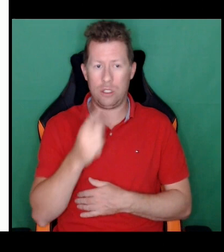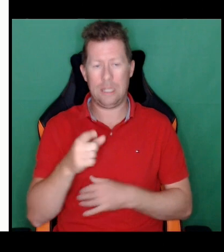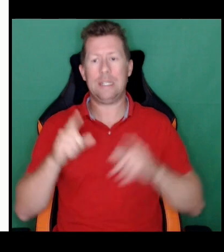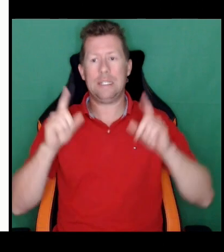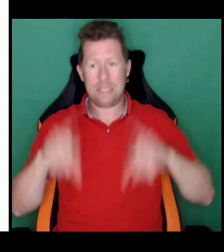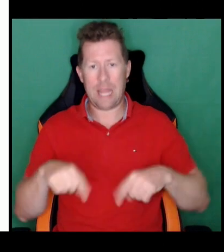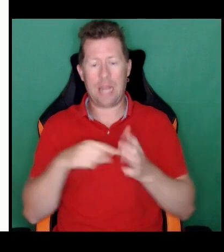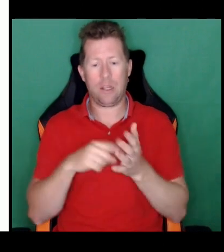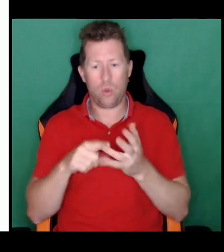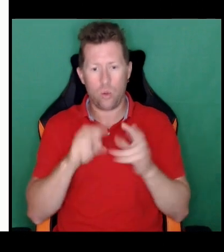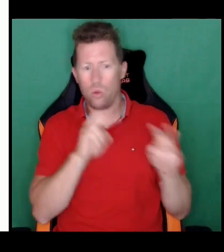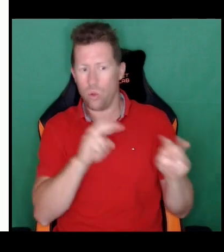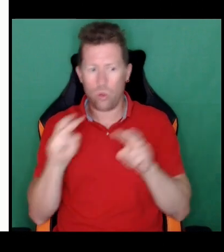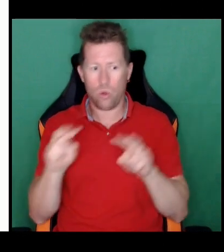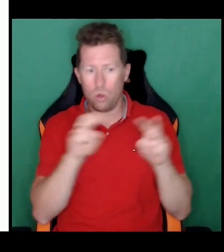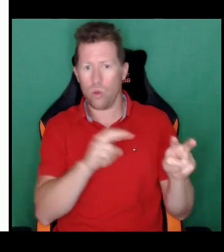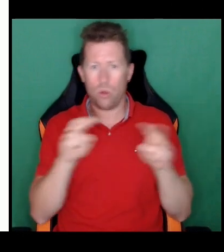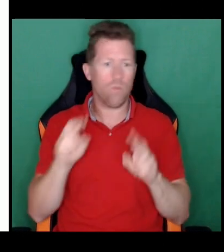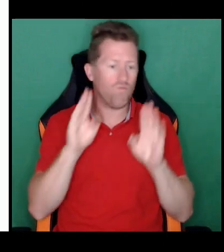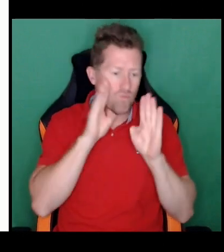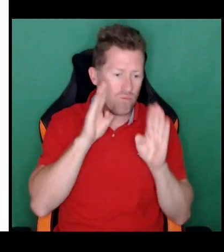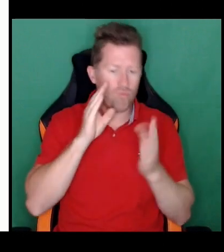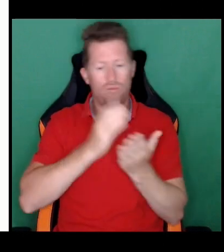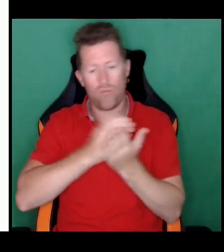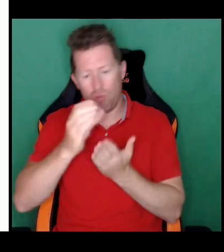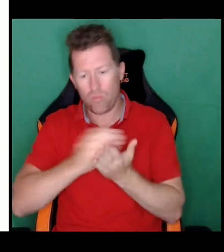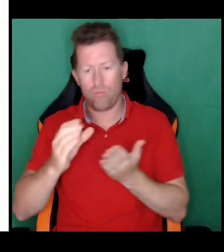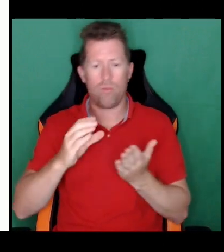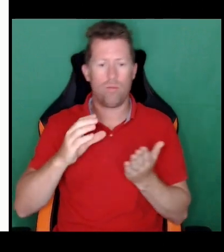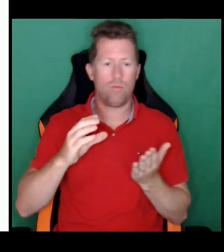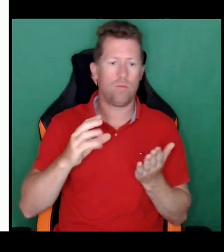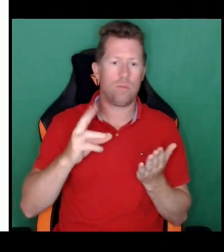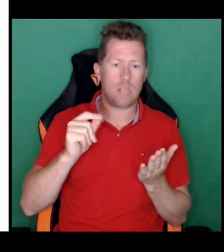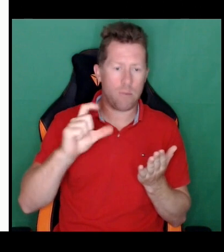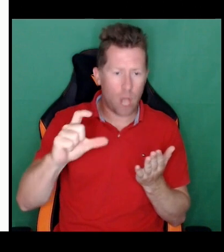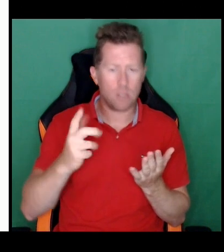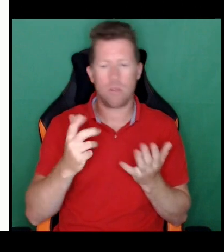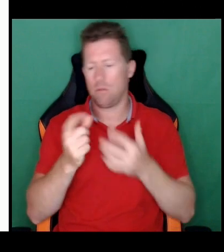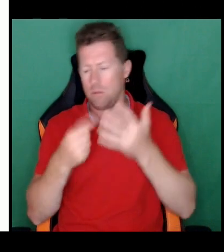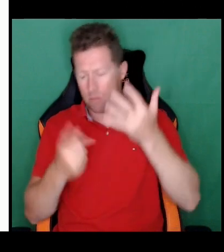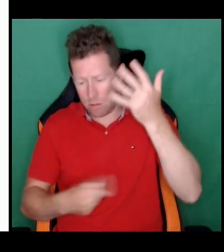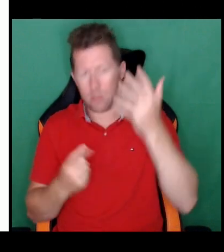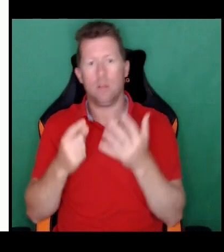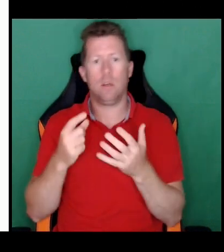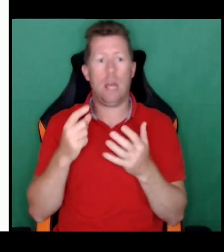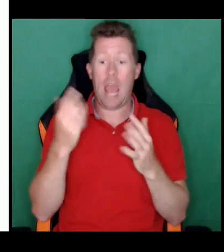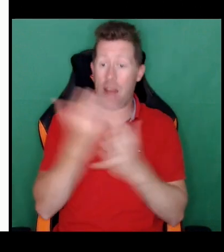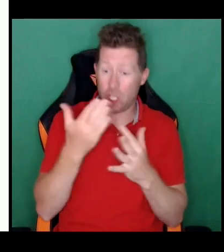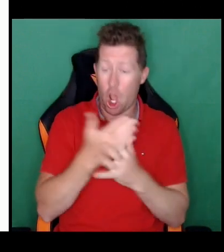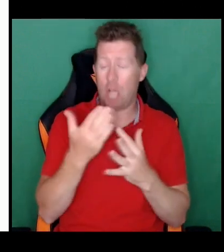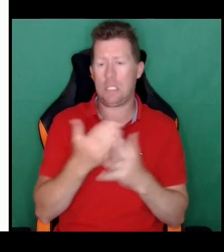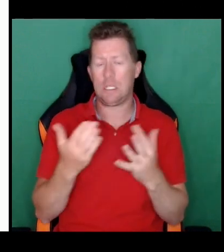more attention to social media, both from an advertising perspective and content perspective, but also starting to